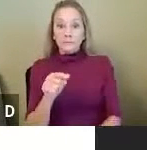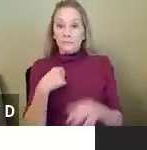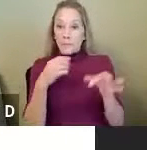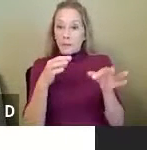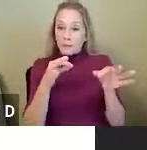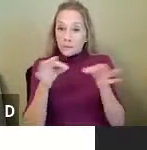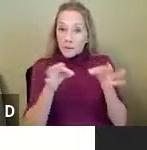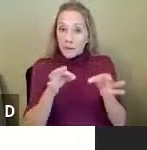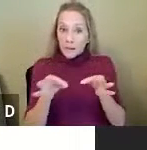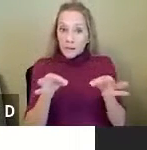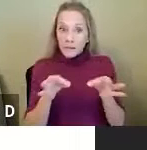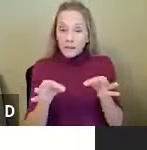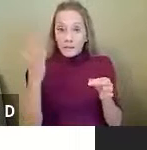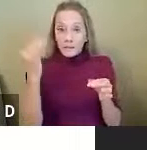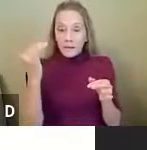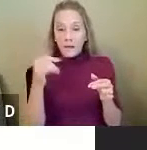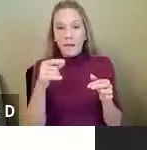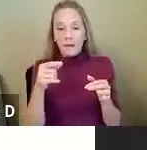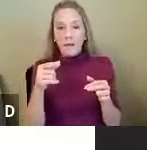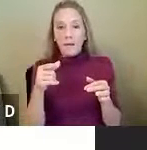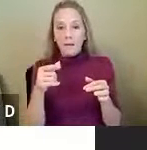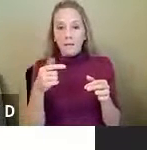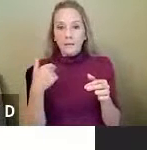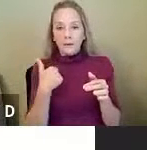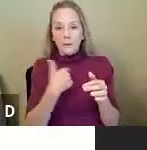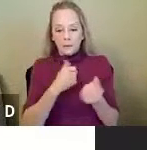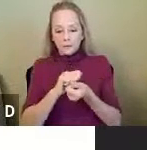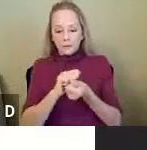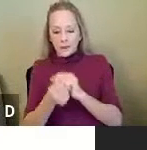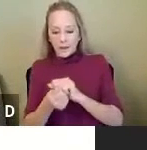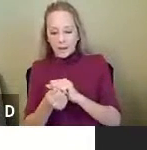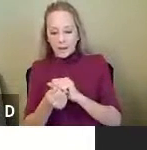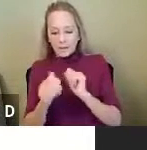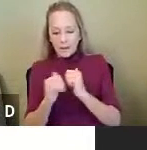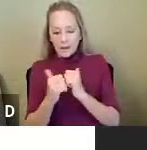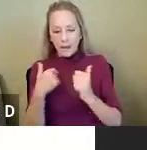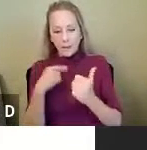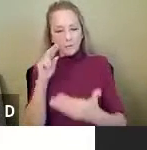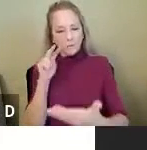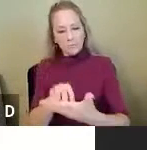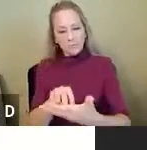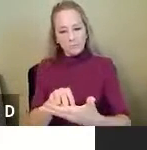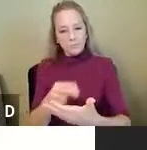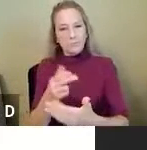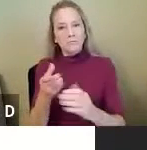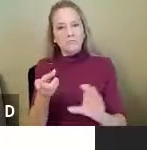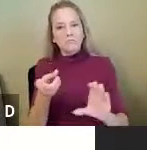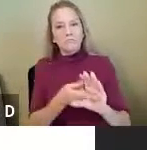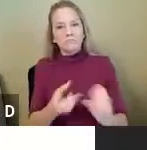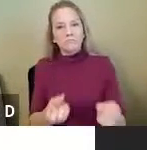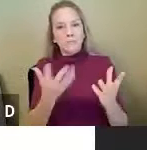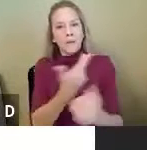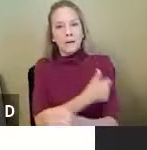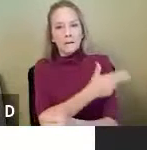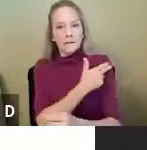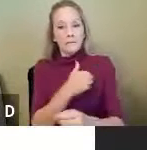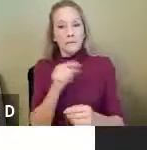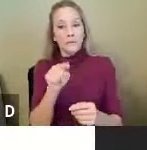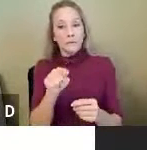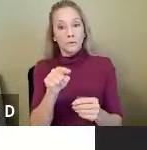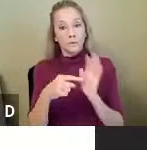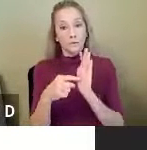explain because I think we've shifted to how we may need to look at hospitalization. So this really shows